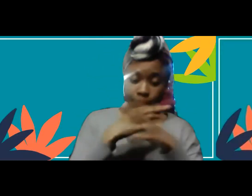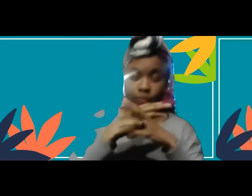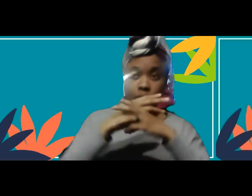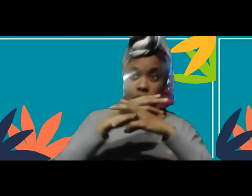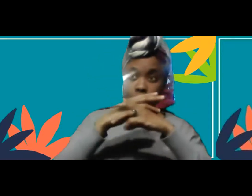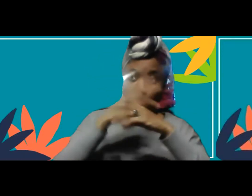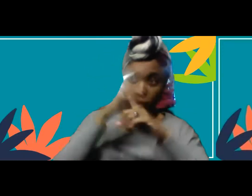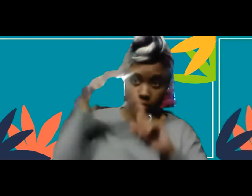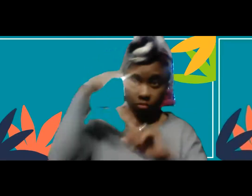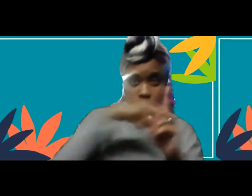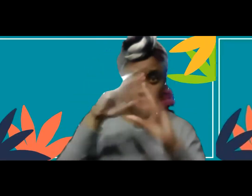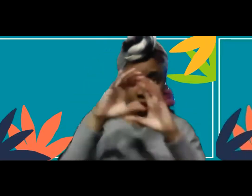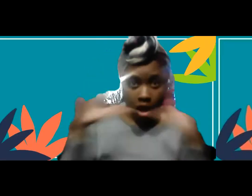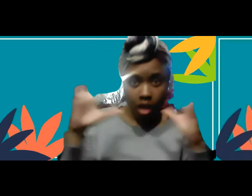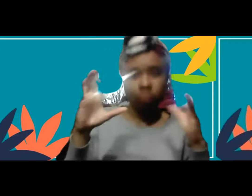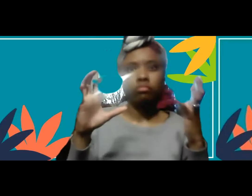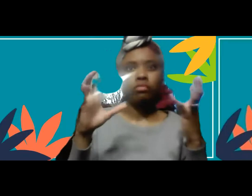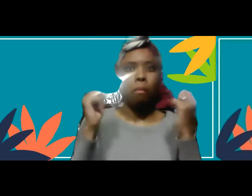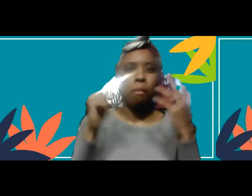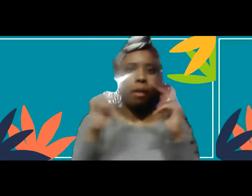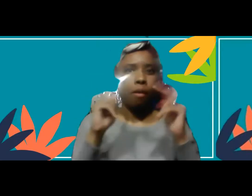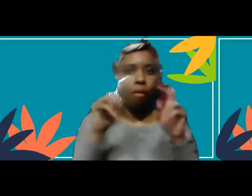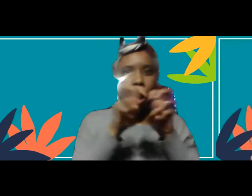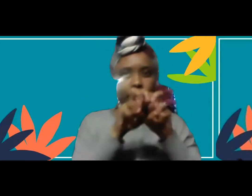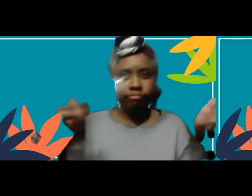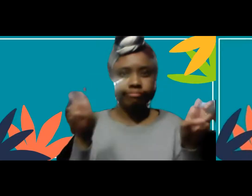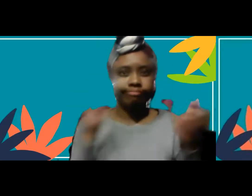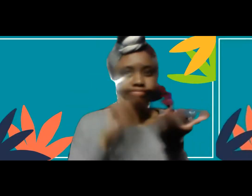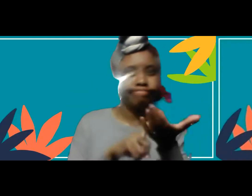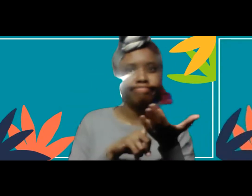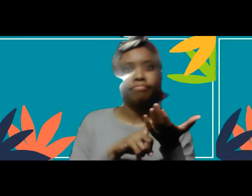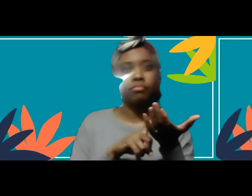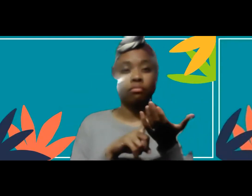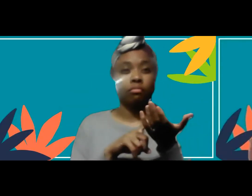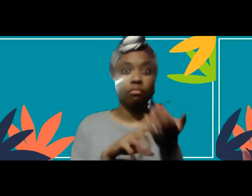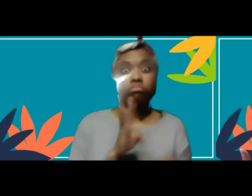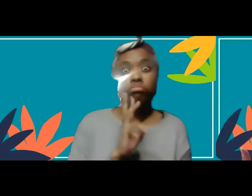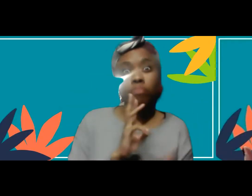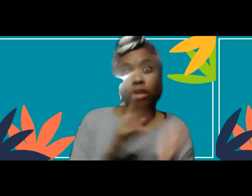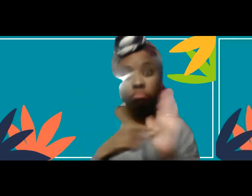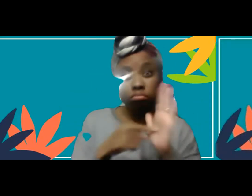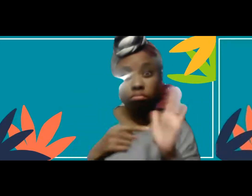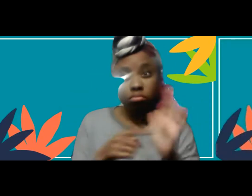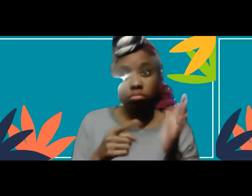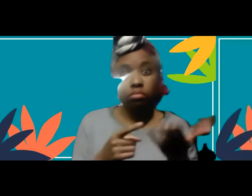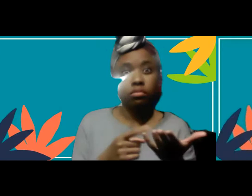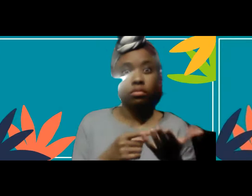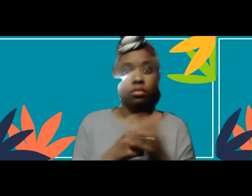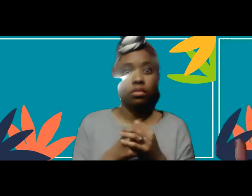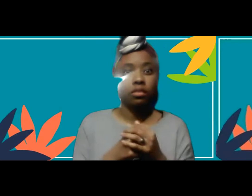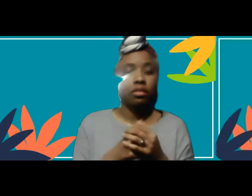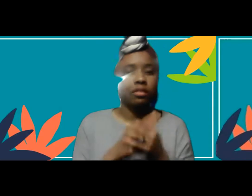of the people on this panel that recognizes water, for example, as a sentient,